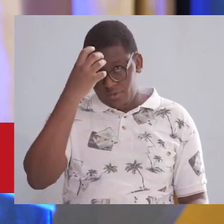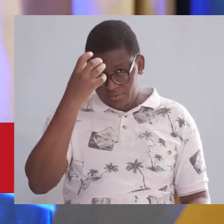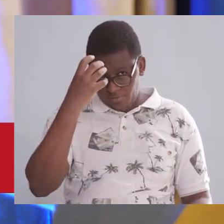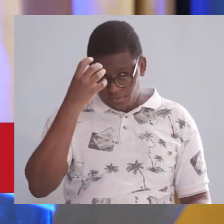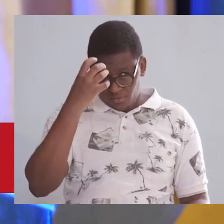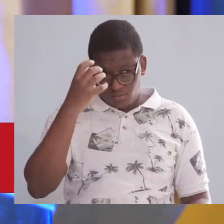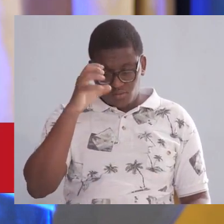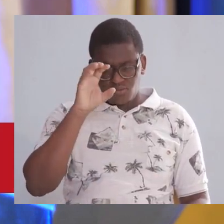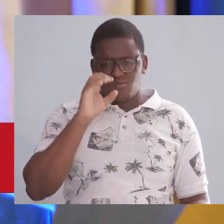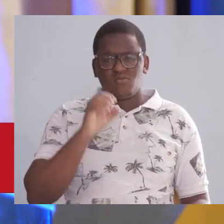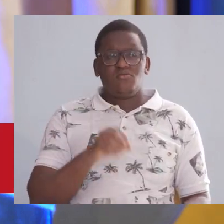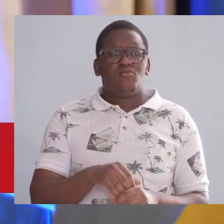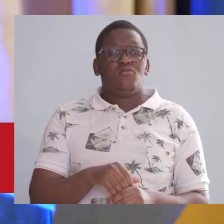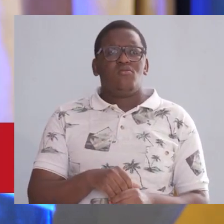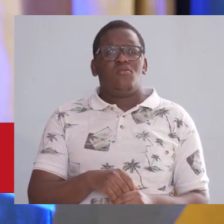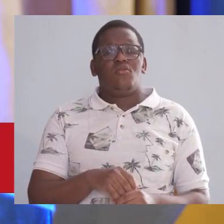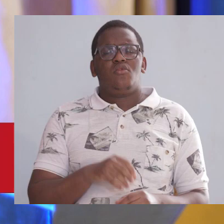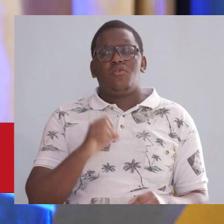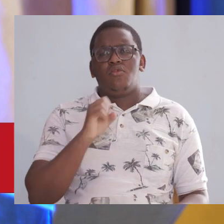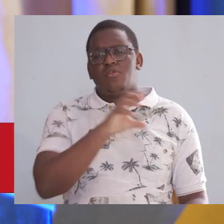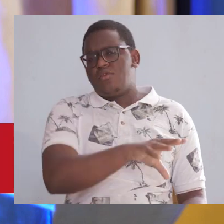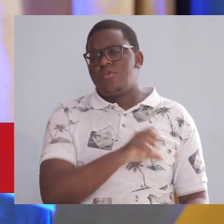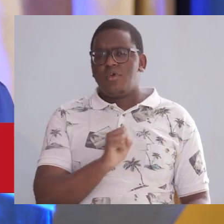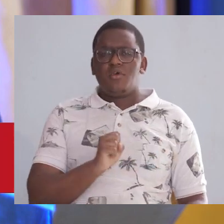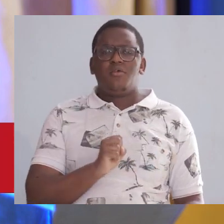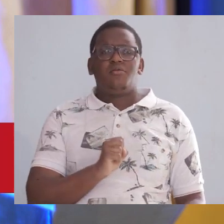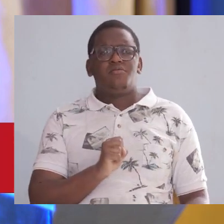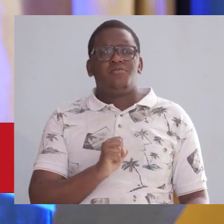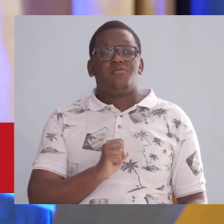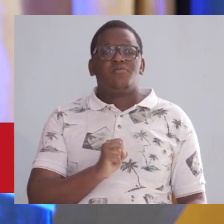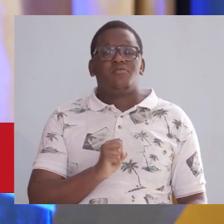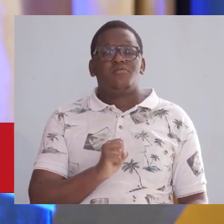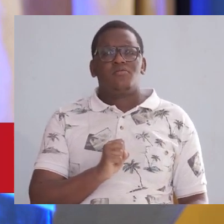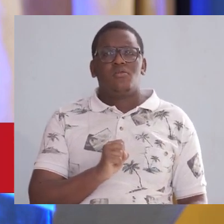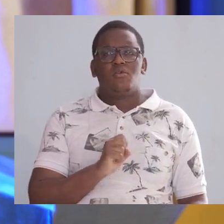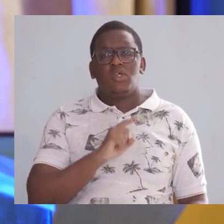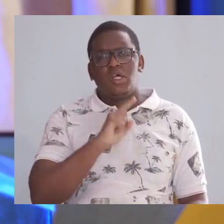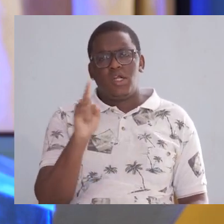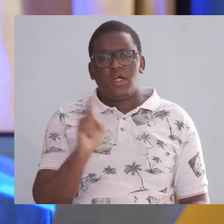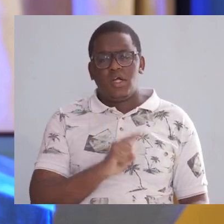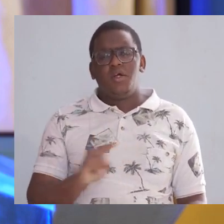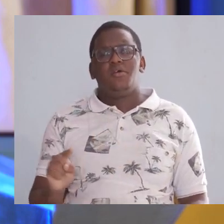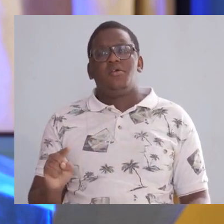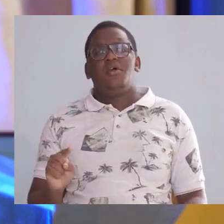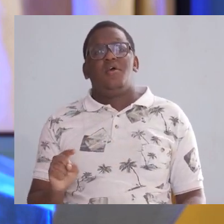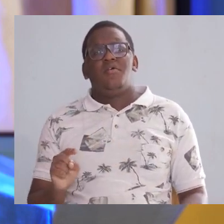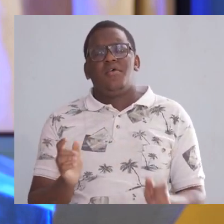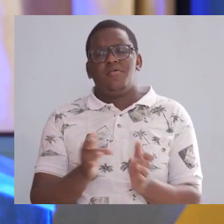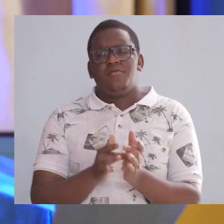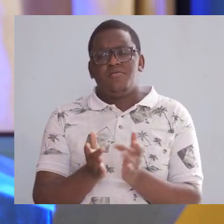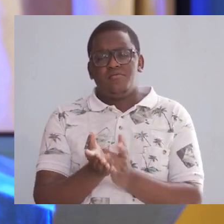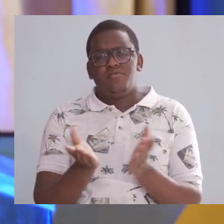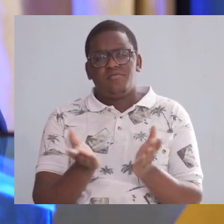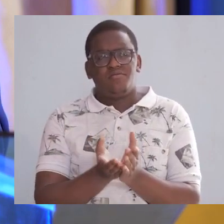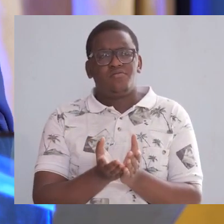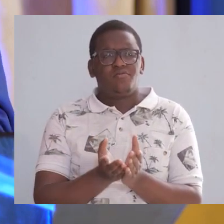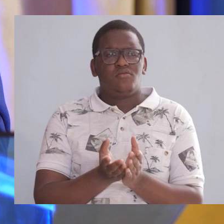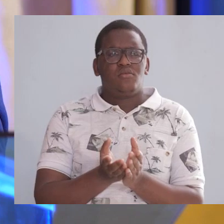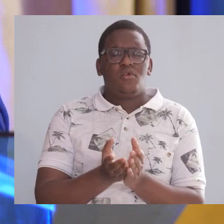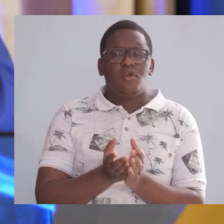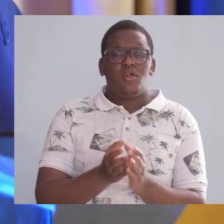being released upon the house of every thief. And Zechariah 5, 4 says this, I will send out the curse, says the Lord of